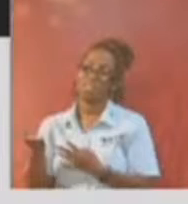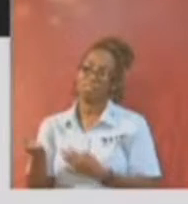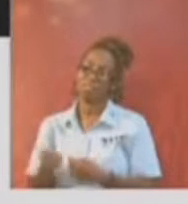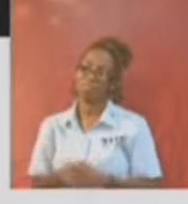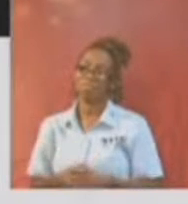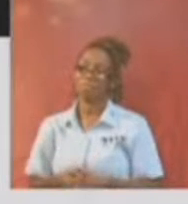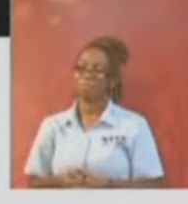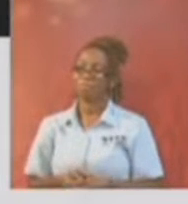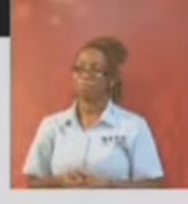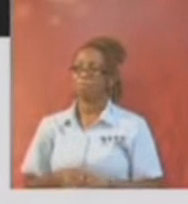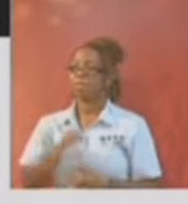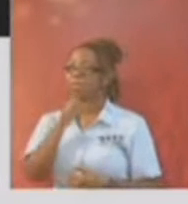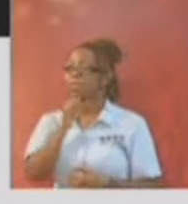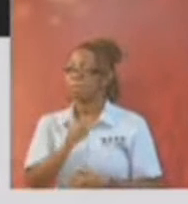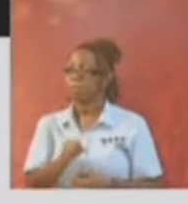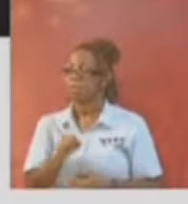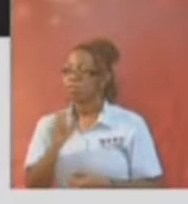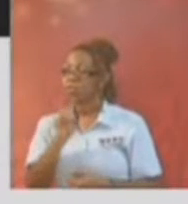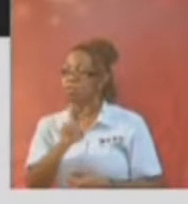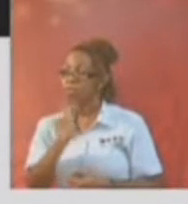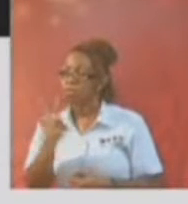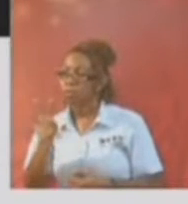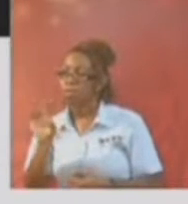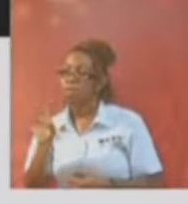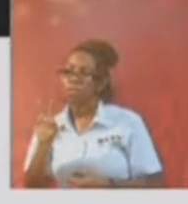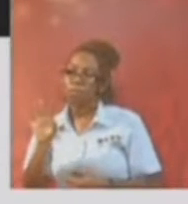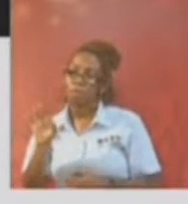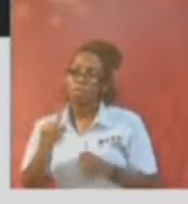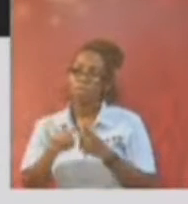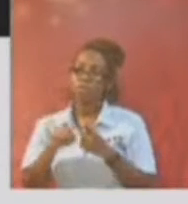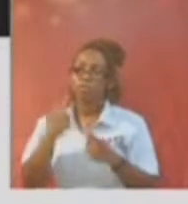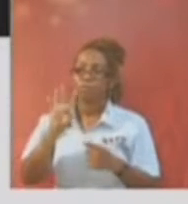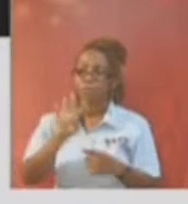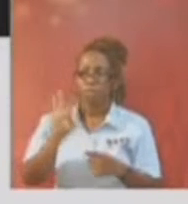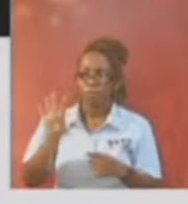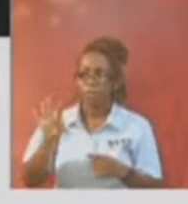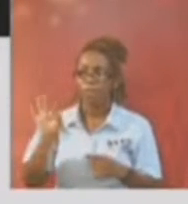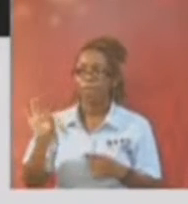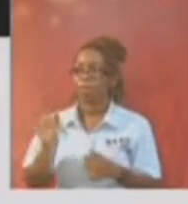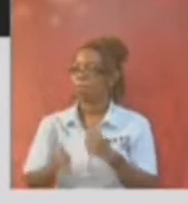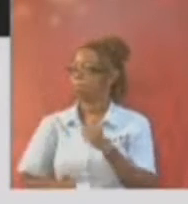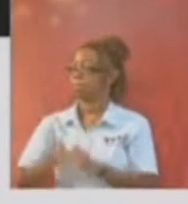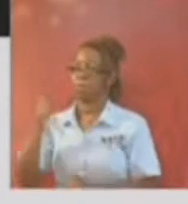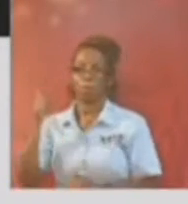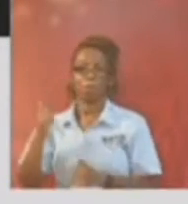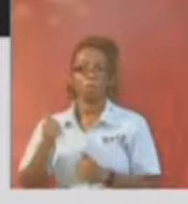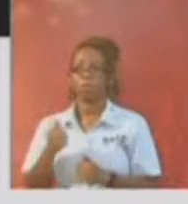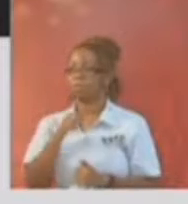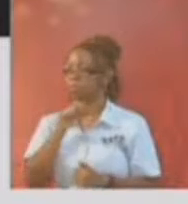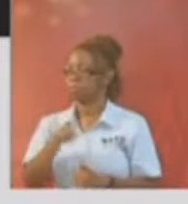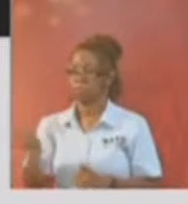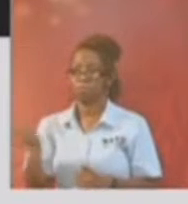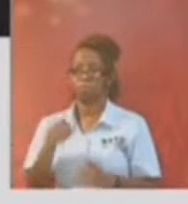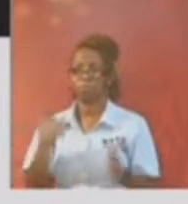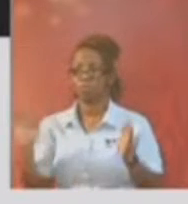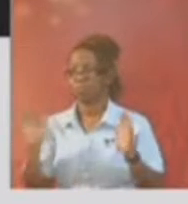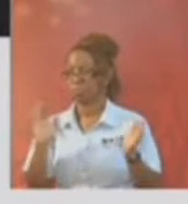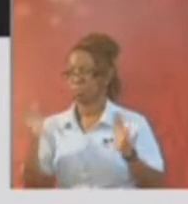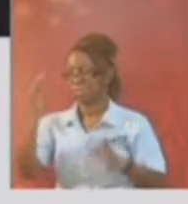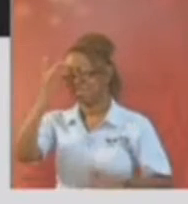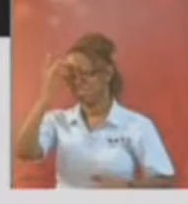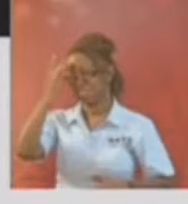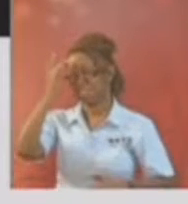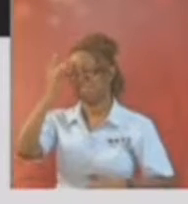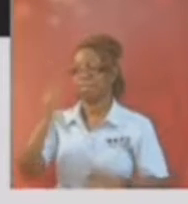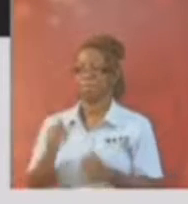still contains the majority of the cases at 55% of the total, and the under 25s